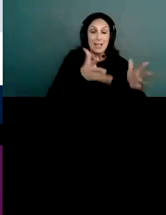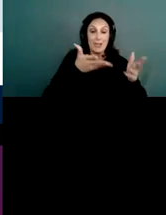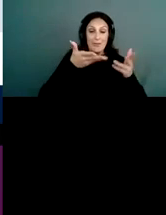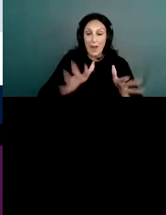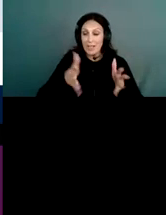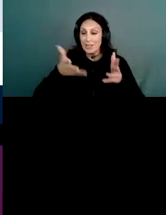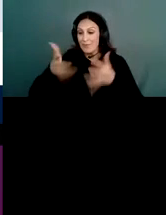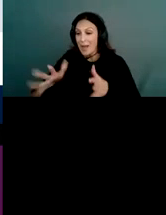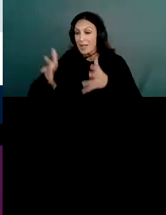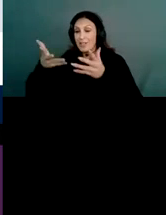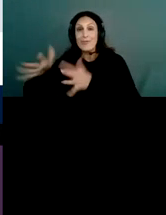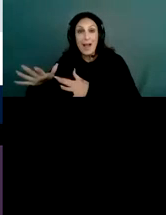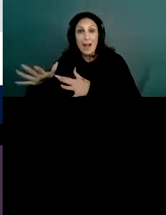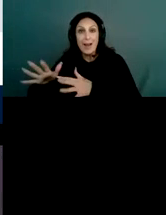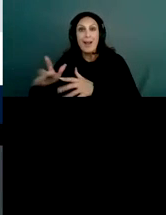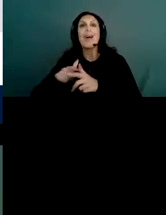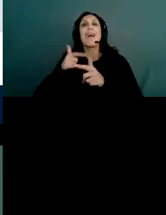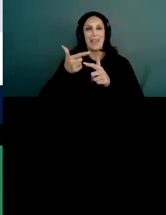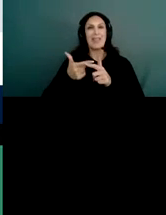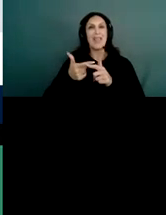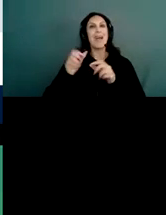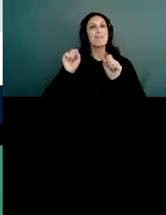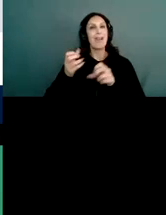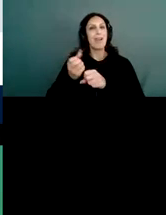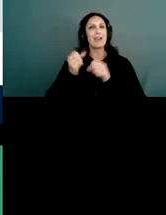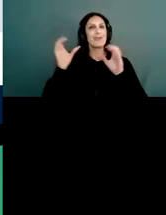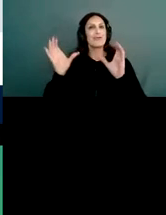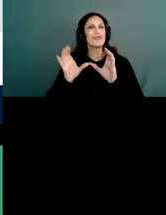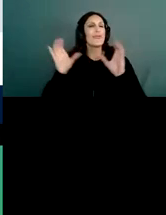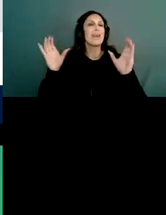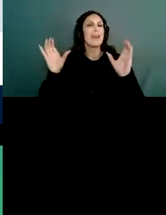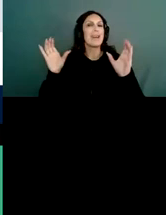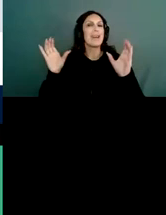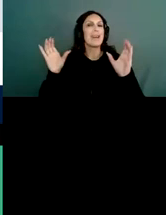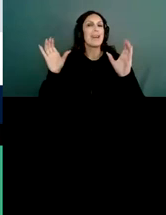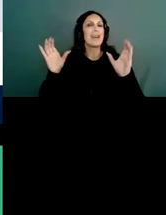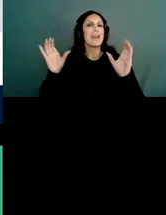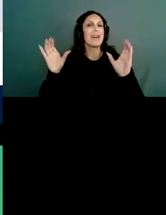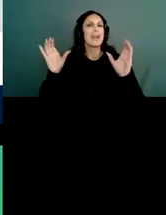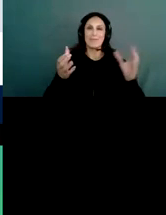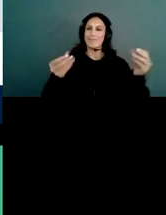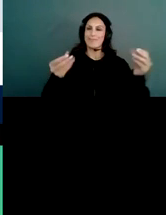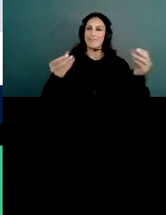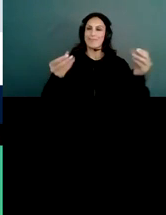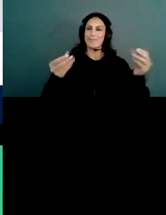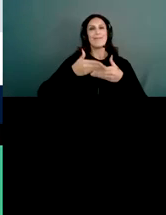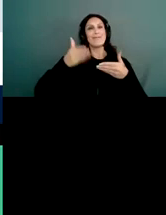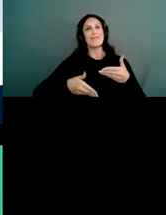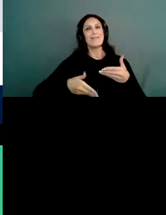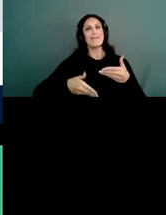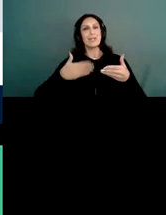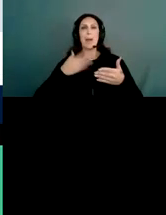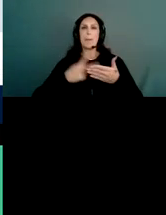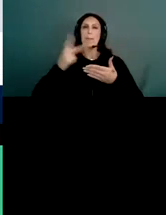get an answer wrong. Students love sharing their highest streaks with their peers. Students can monitor their progress in the program and see